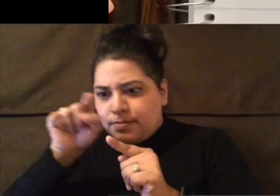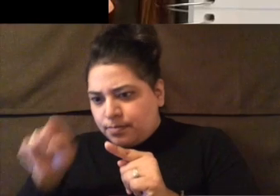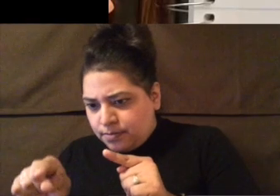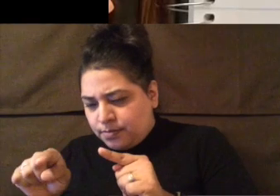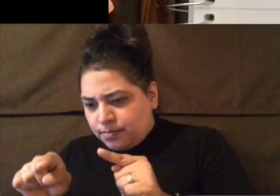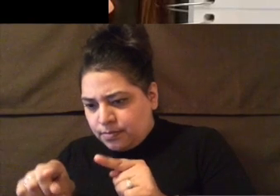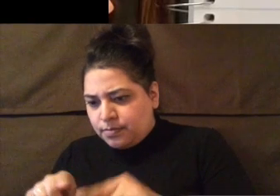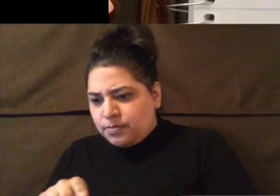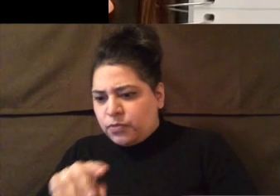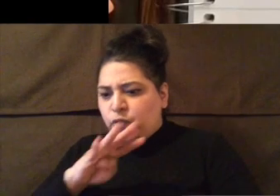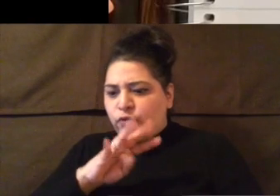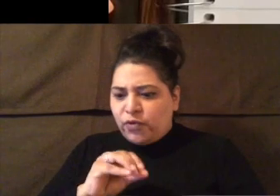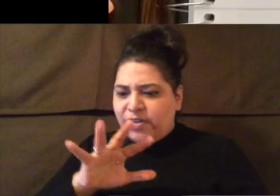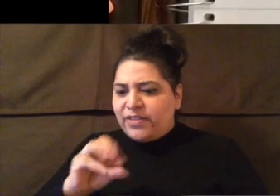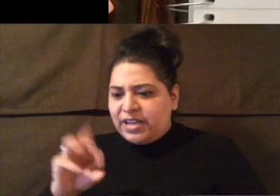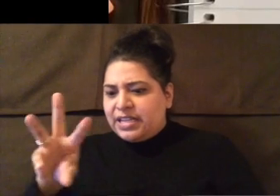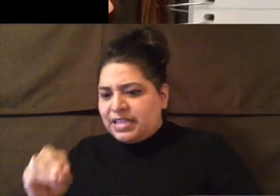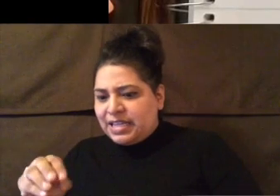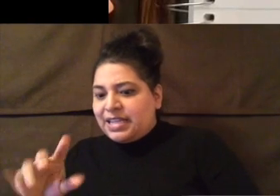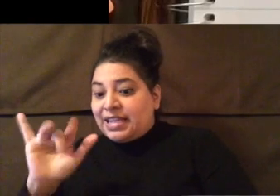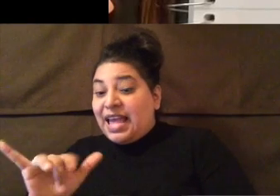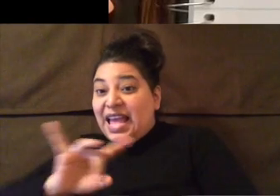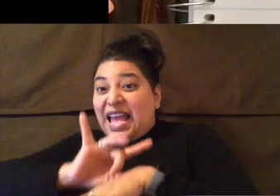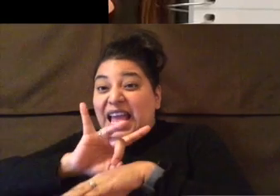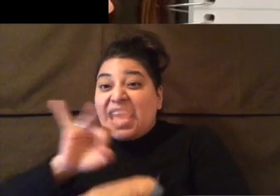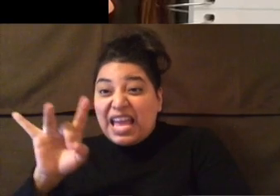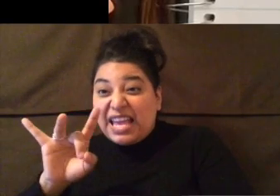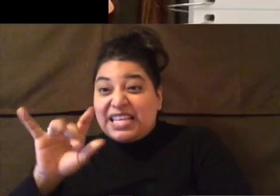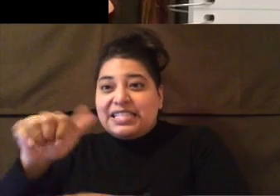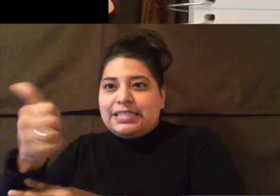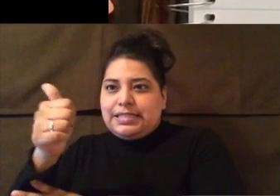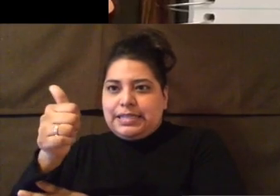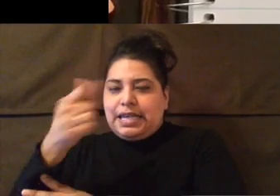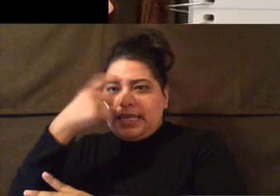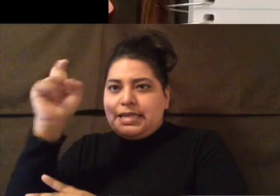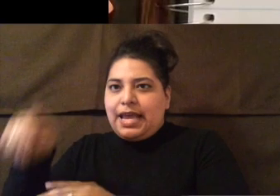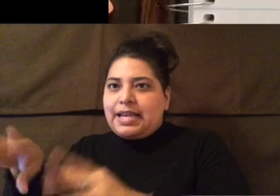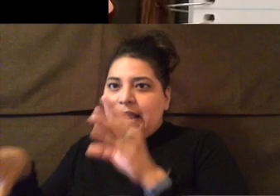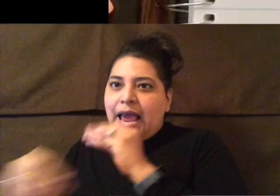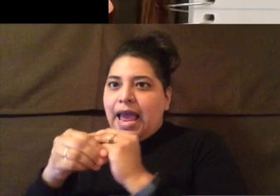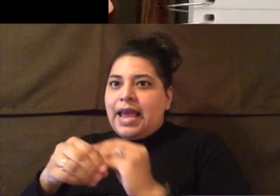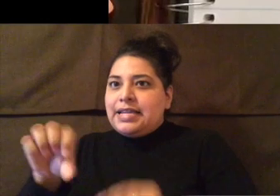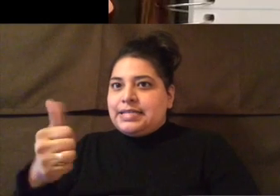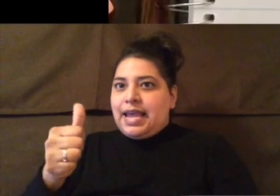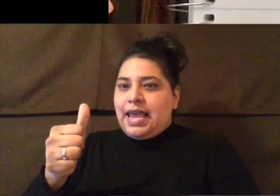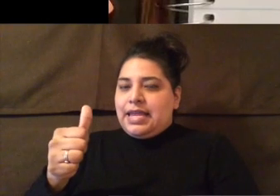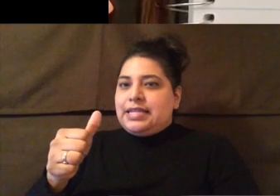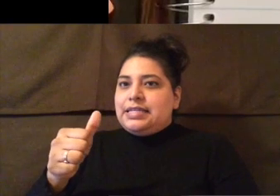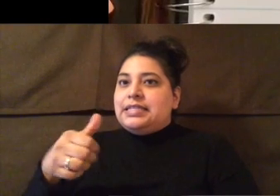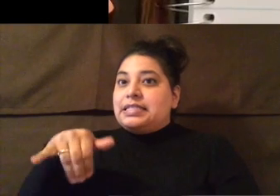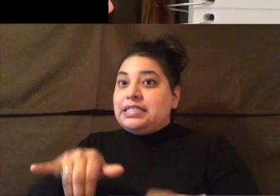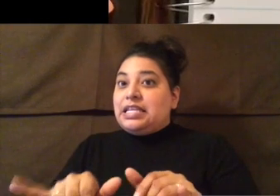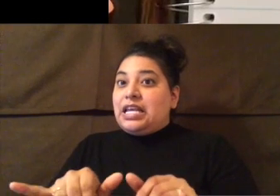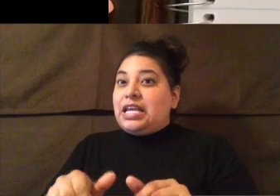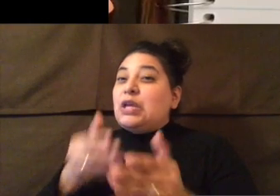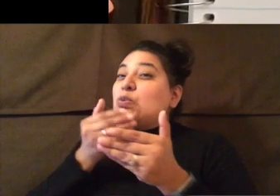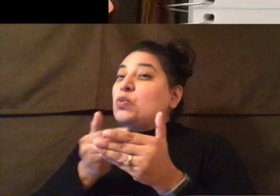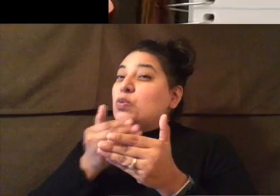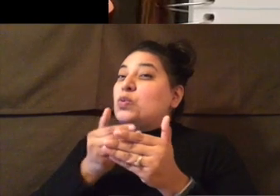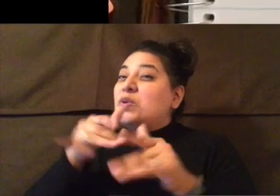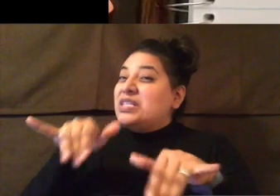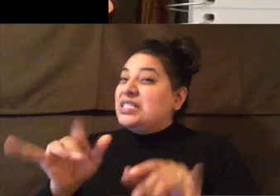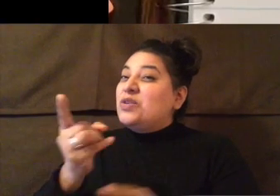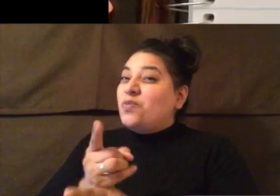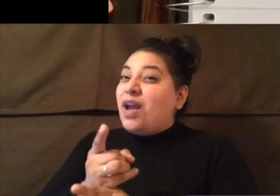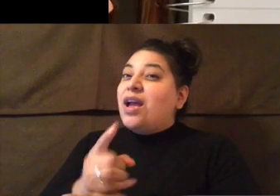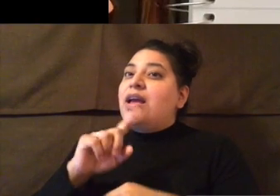So if I do 40, 50, 60, that's 8, 10, because I got to add that last group of 10. I'm getting